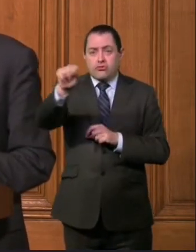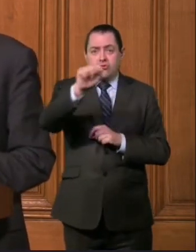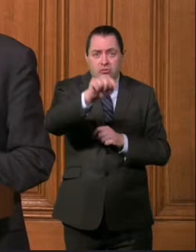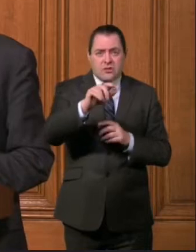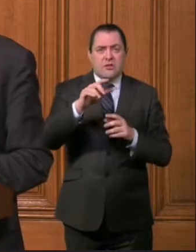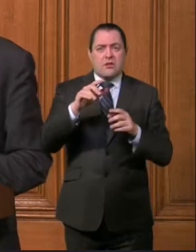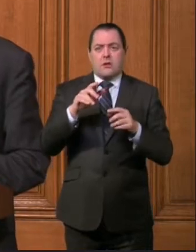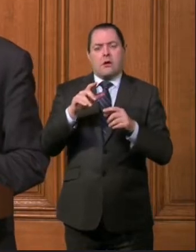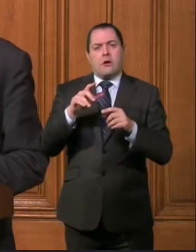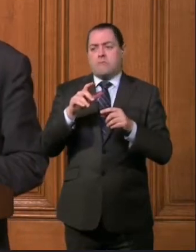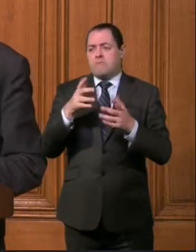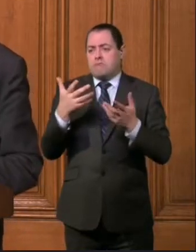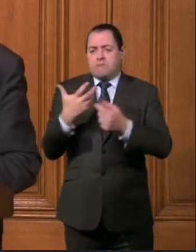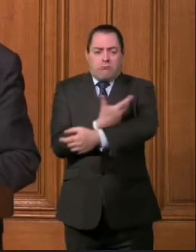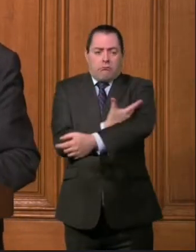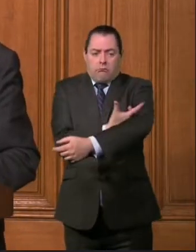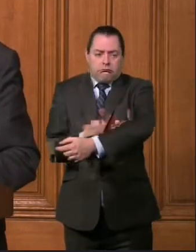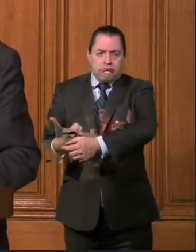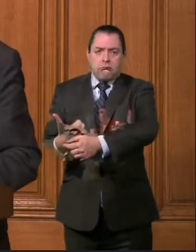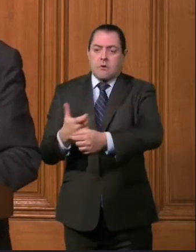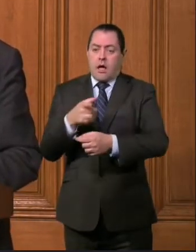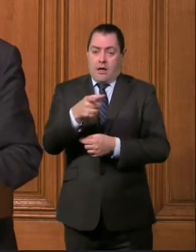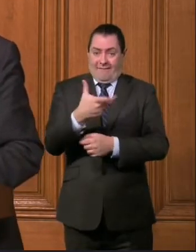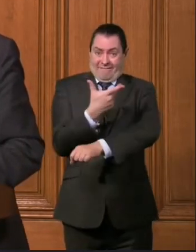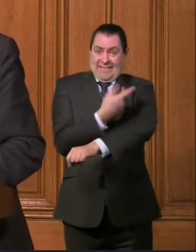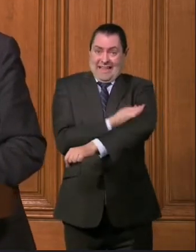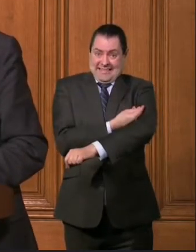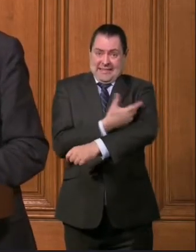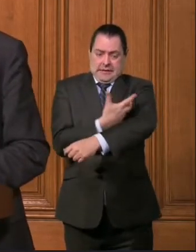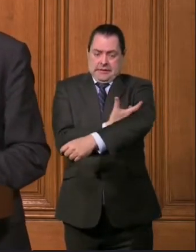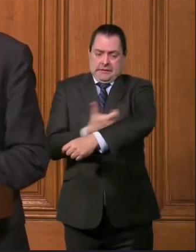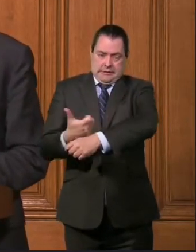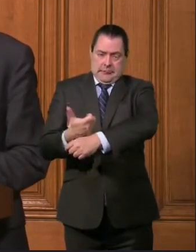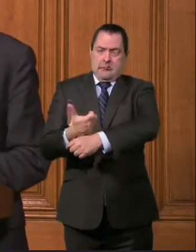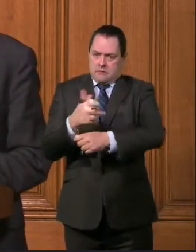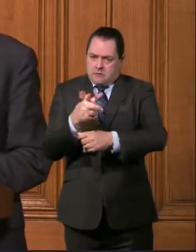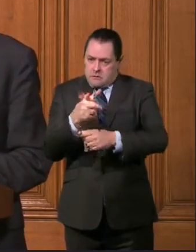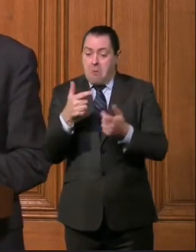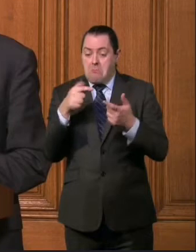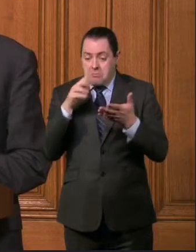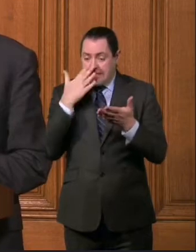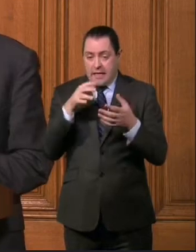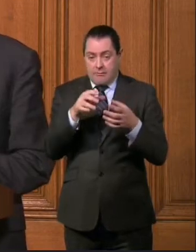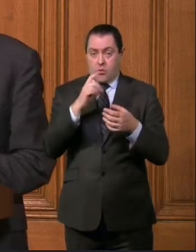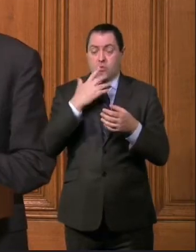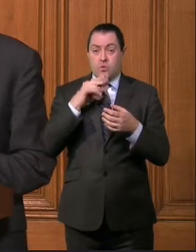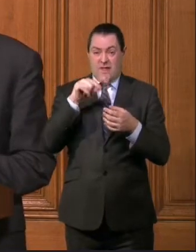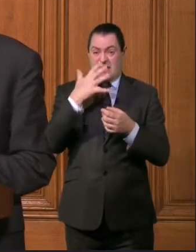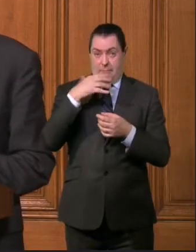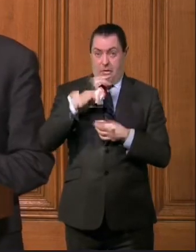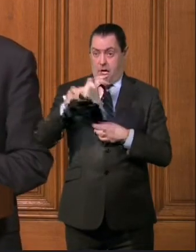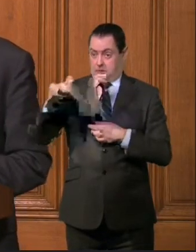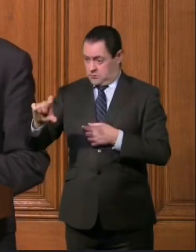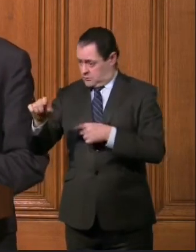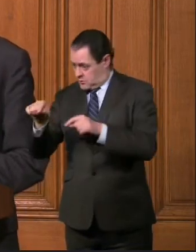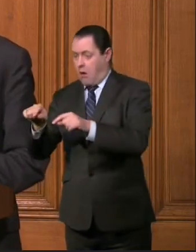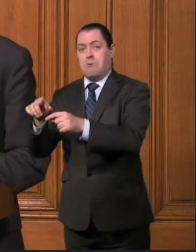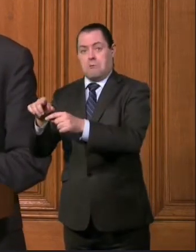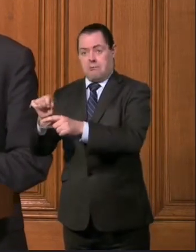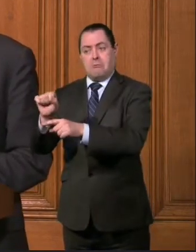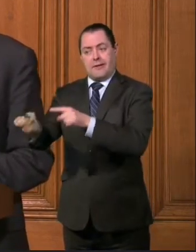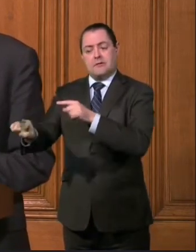been vaccinated, showing that it can neutralise the new virus. And indeed, just 2 days ago, one of the